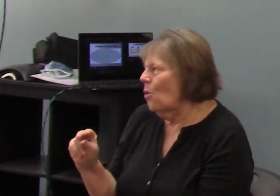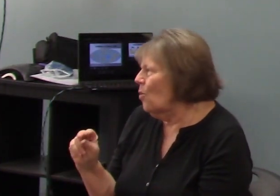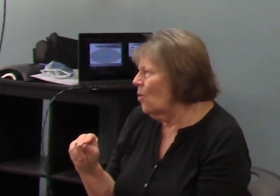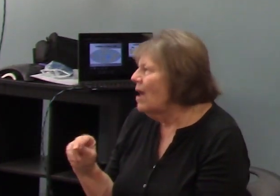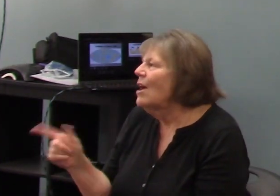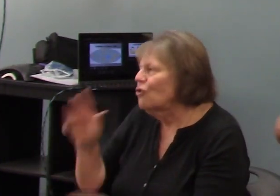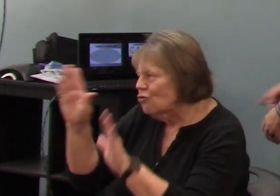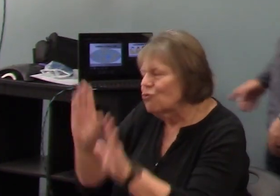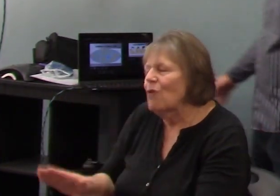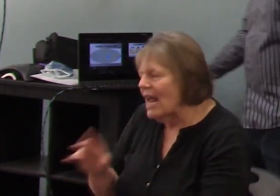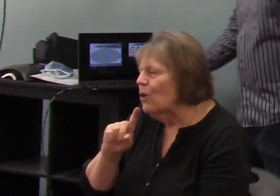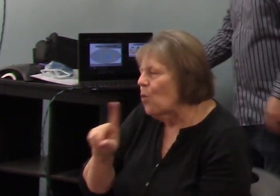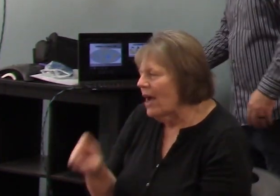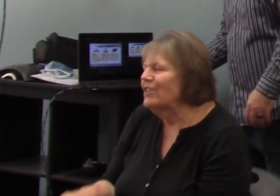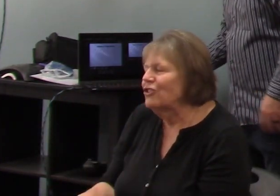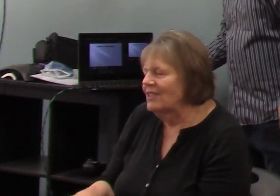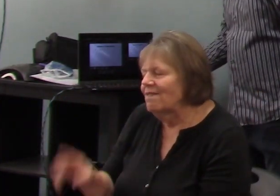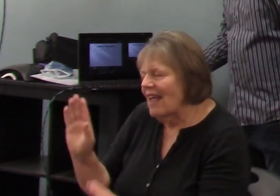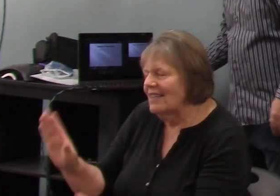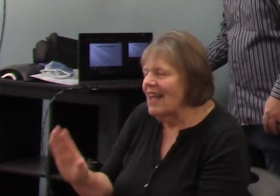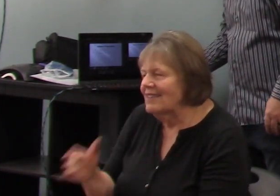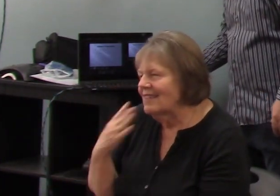question. Fantastic. Thank you.